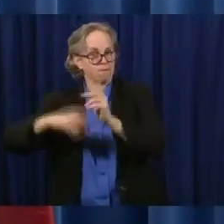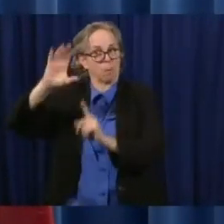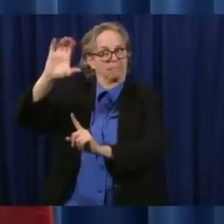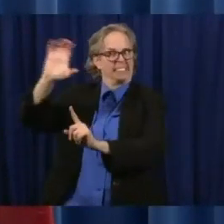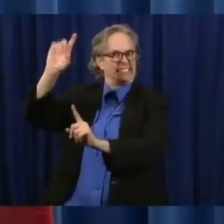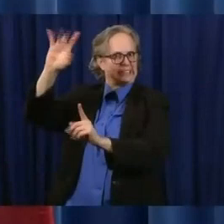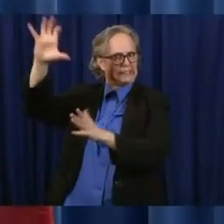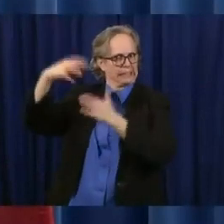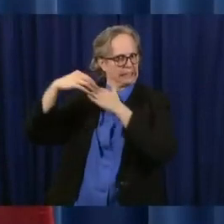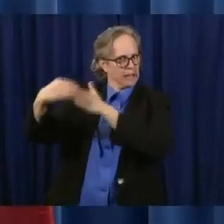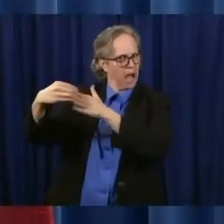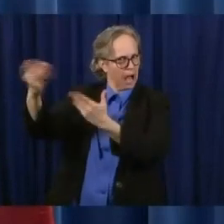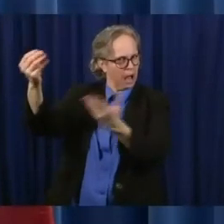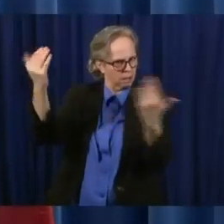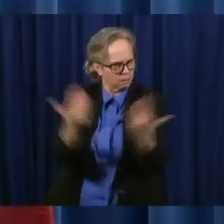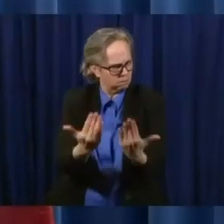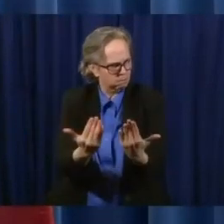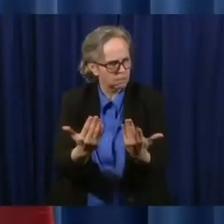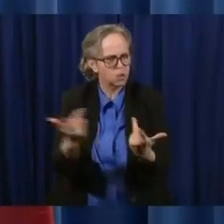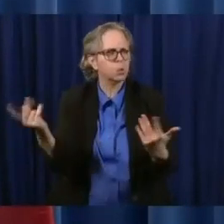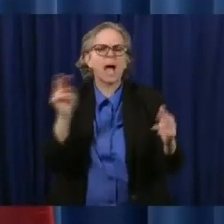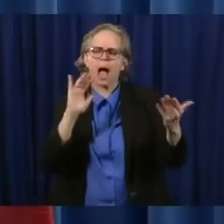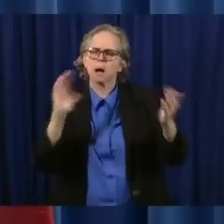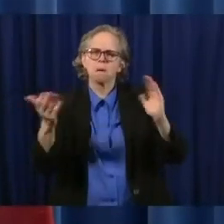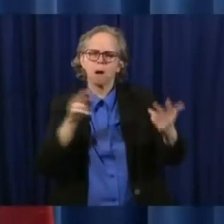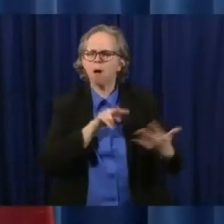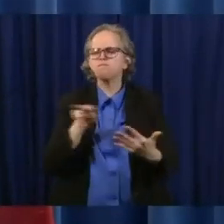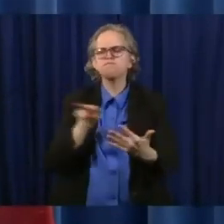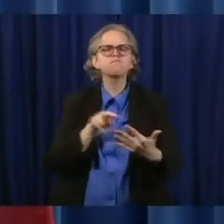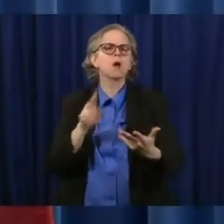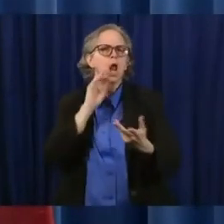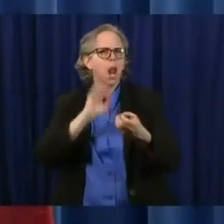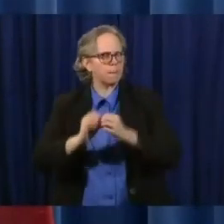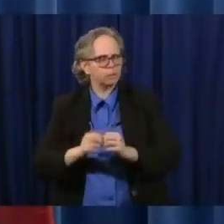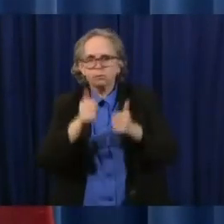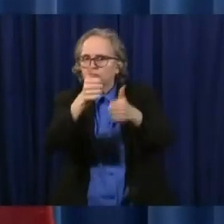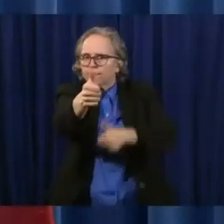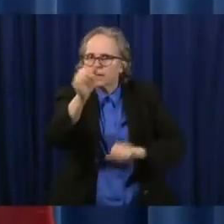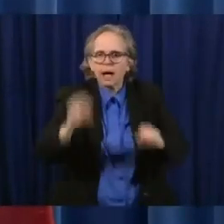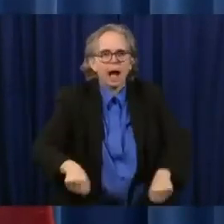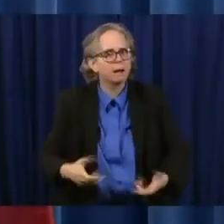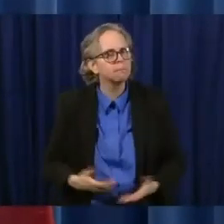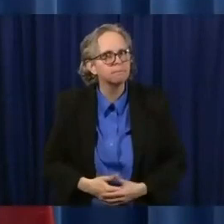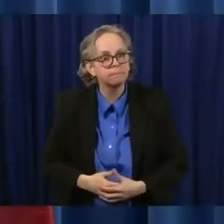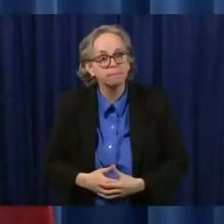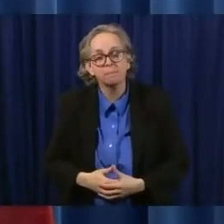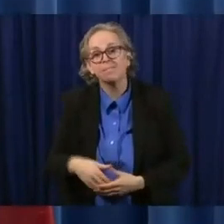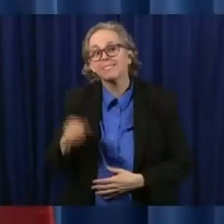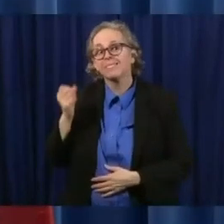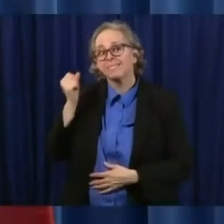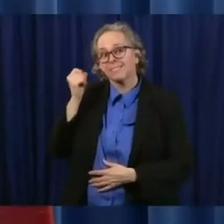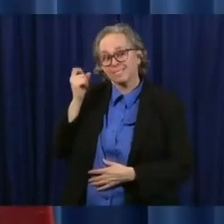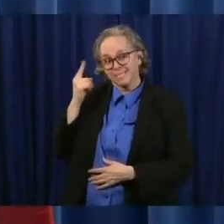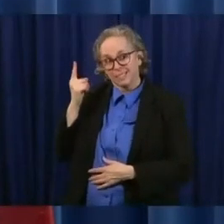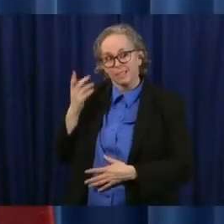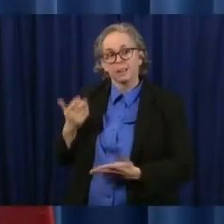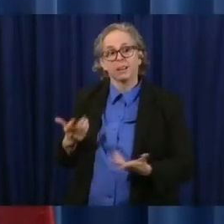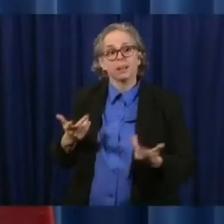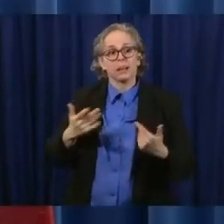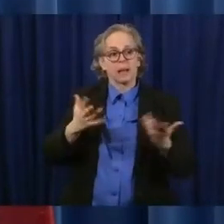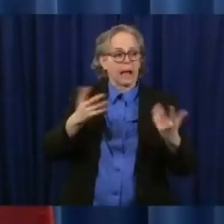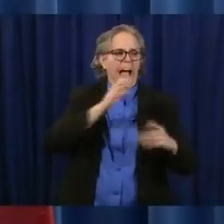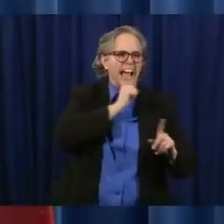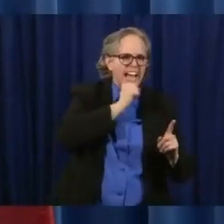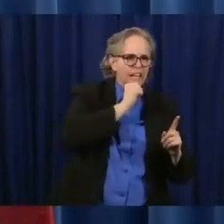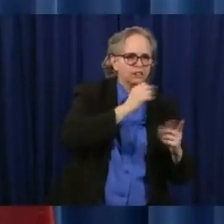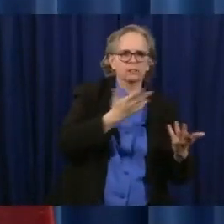do whatever they want with that information. The Department of Health breaks down cases by age and by gender. Again, many of